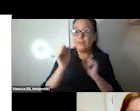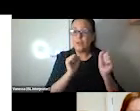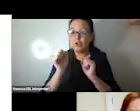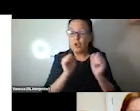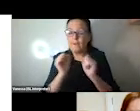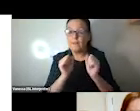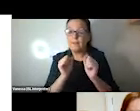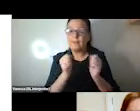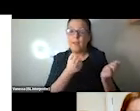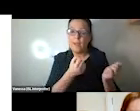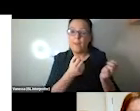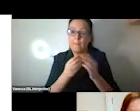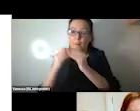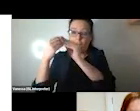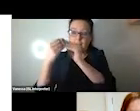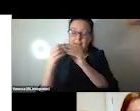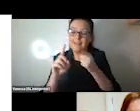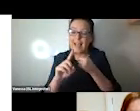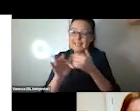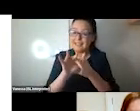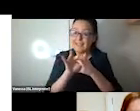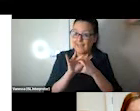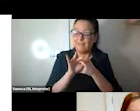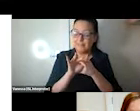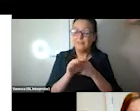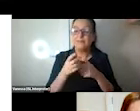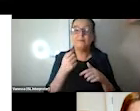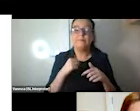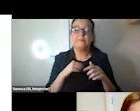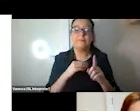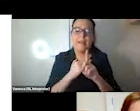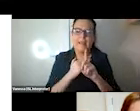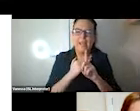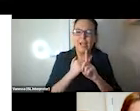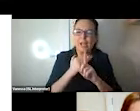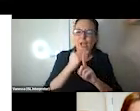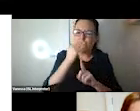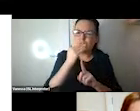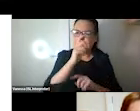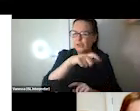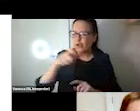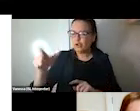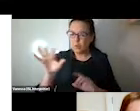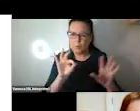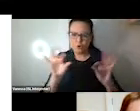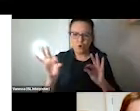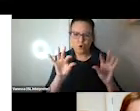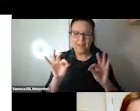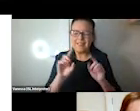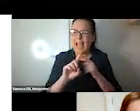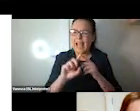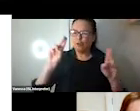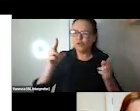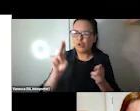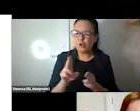safety, which is very important. Increase consumer choice and reduce uncertainty. And again,